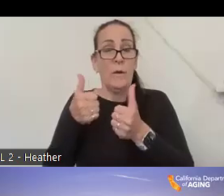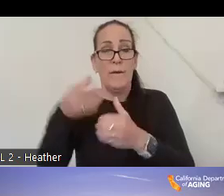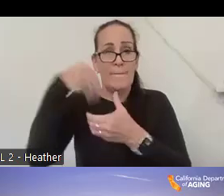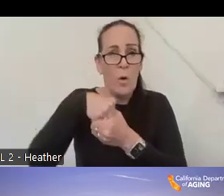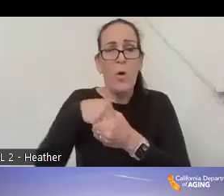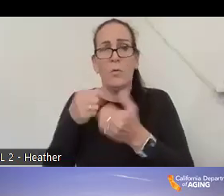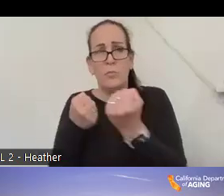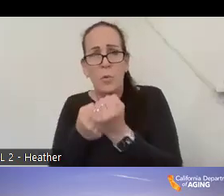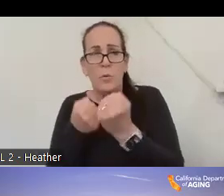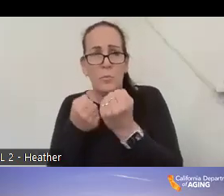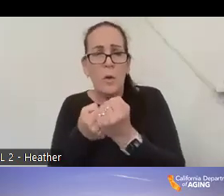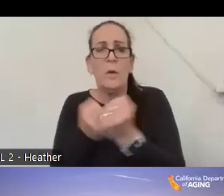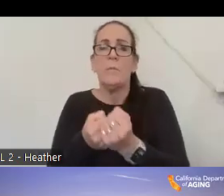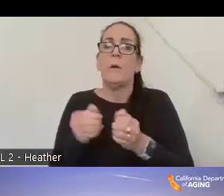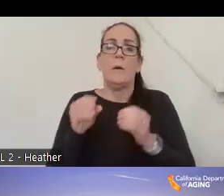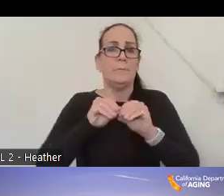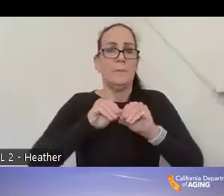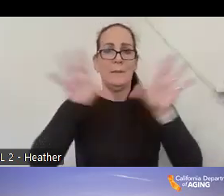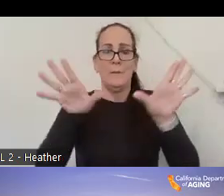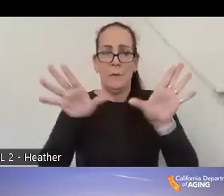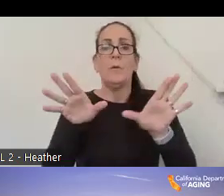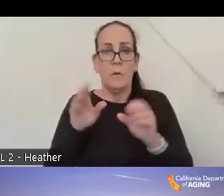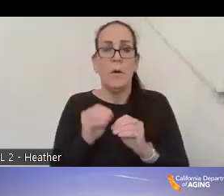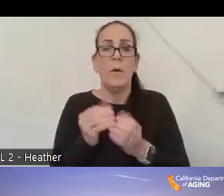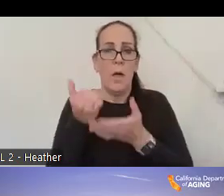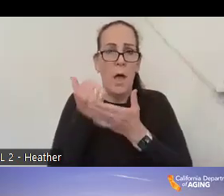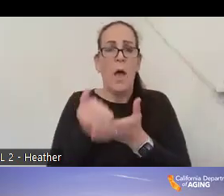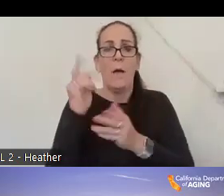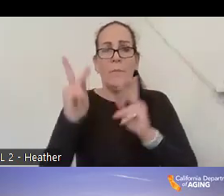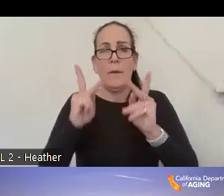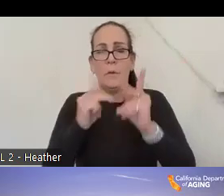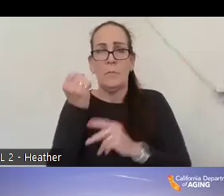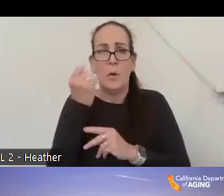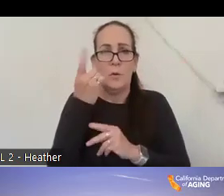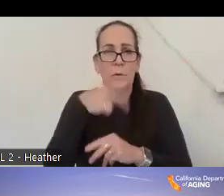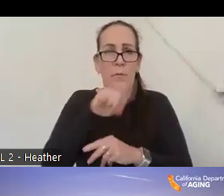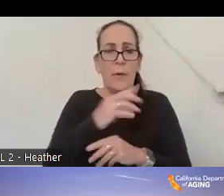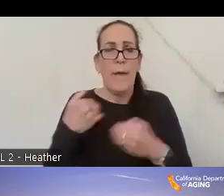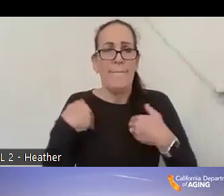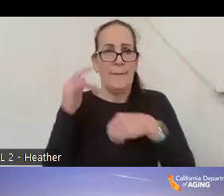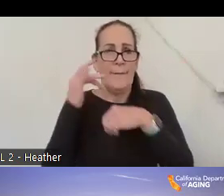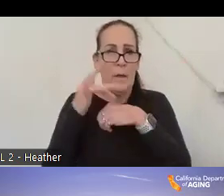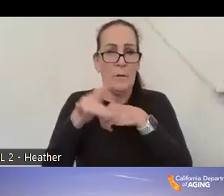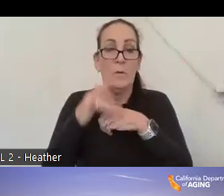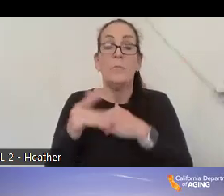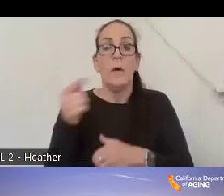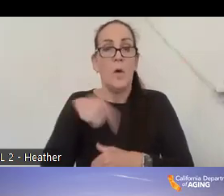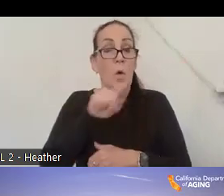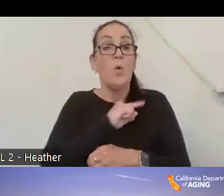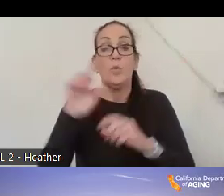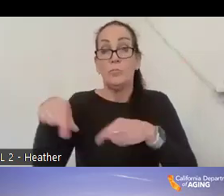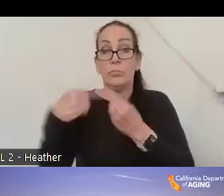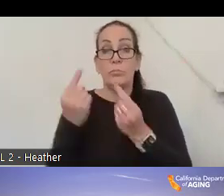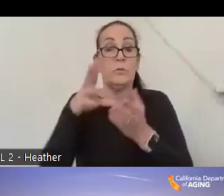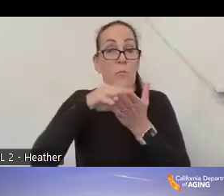a pilot project. It had not been done by California before. So there were lessons learned, and that was one of the big